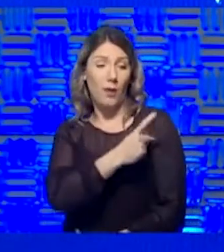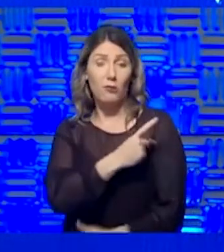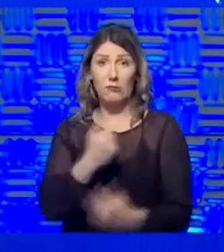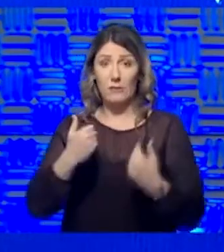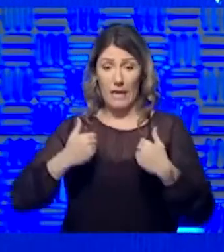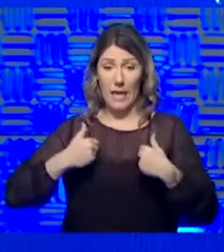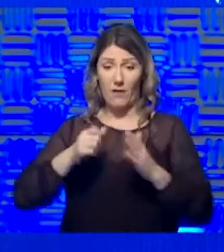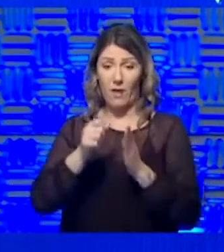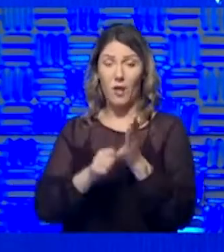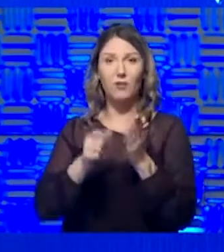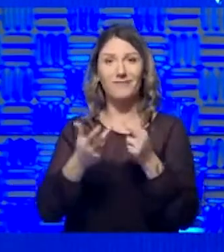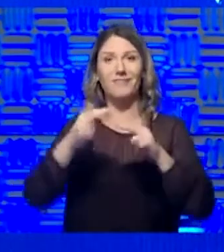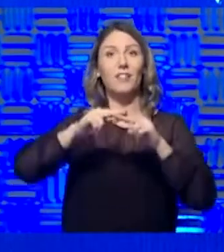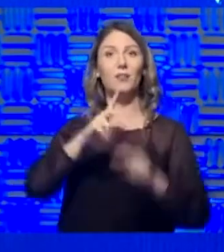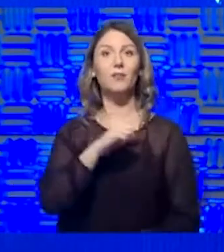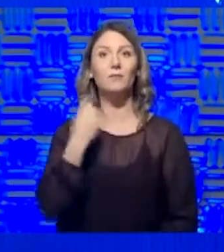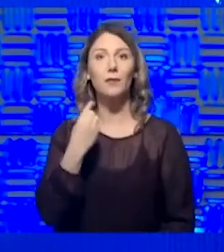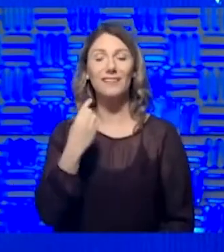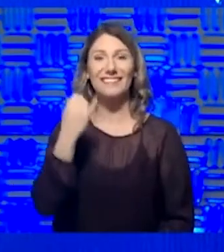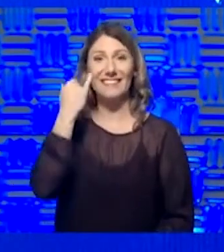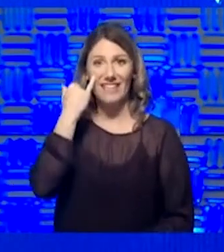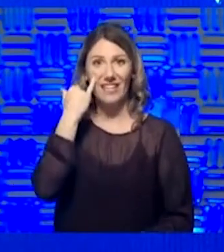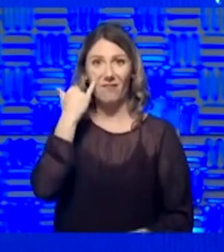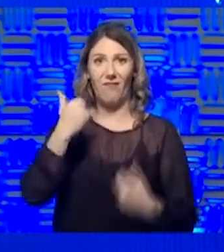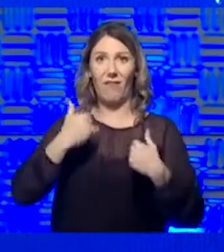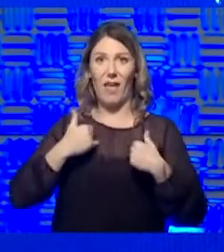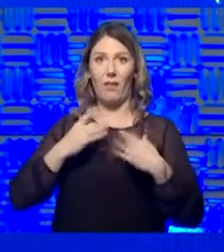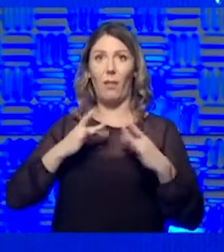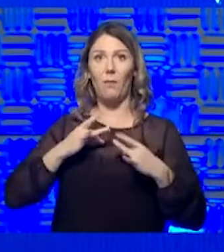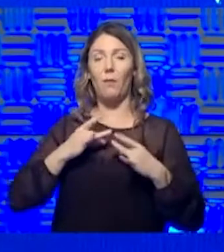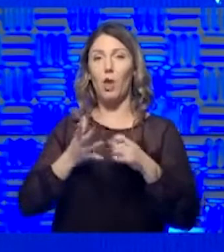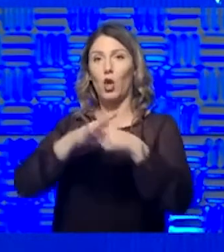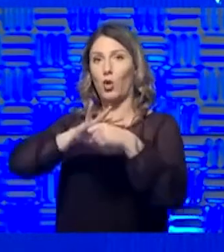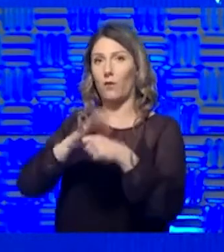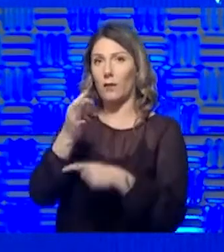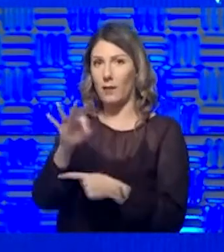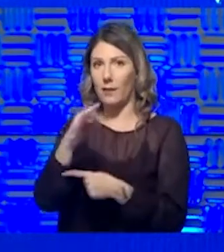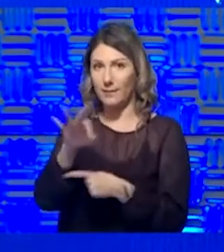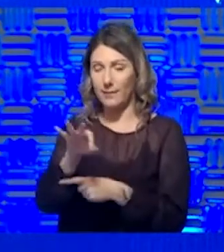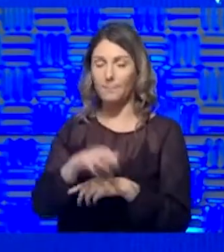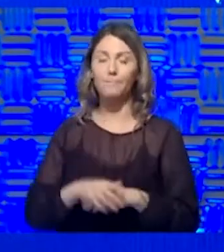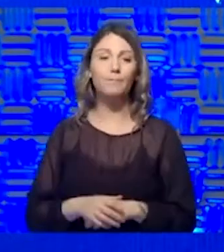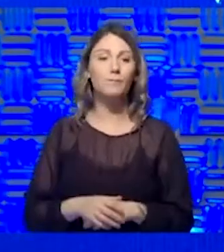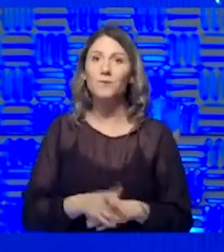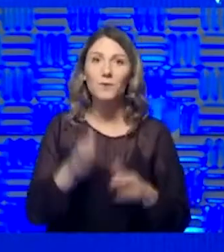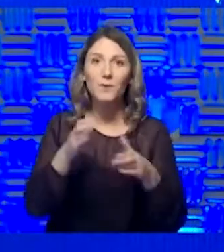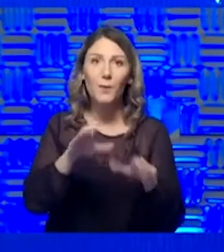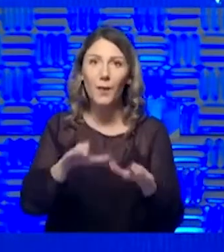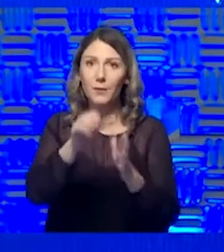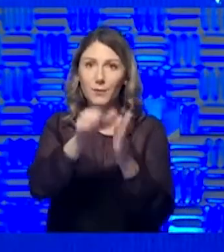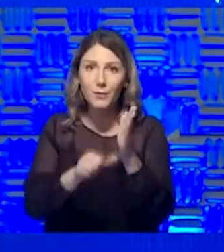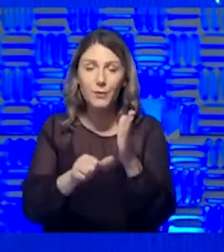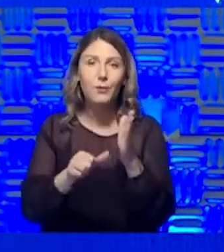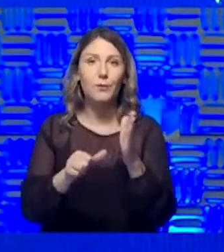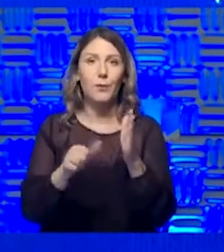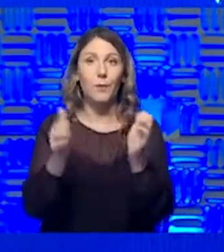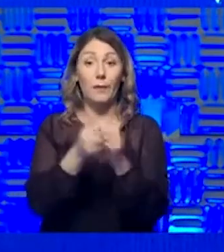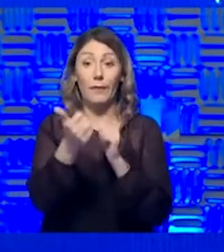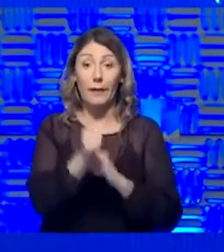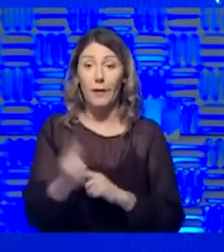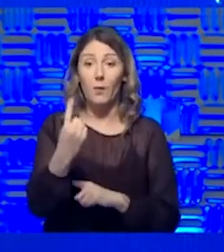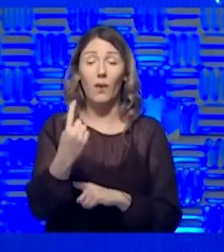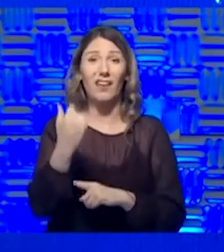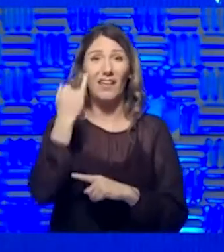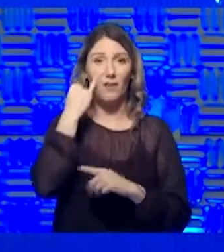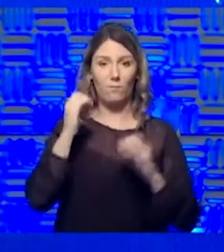operations are at increased risk if they have COVID-19 and they don't fare particularly well. So you don't want to do a surgery on anybody, and because there's an